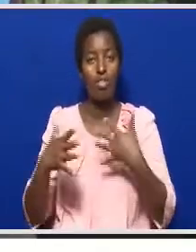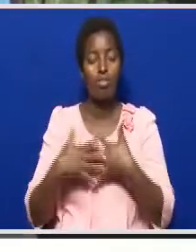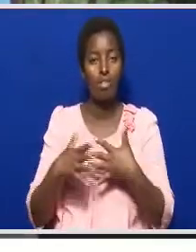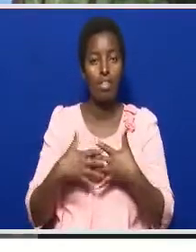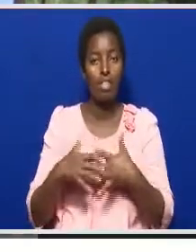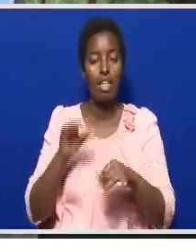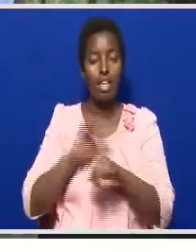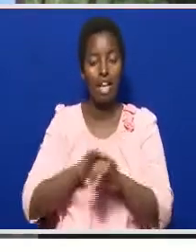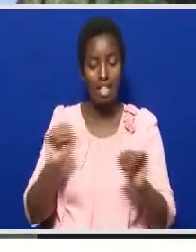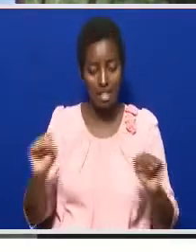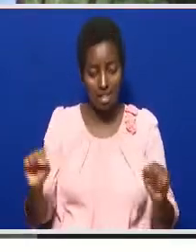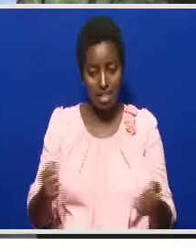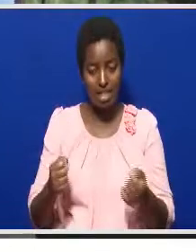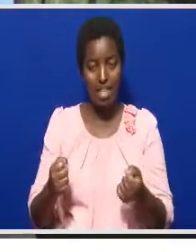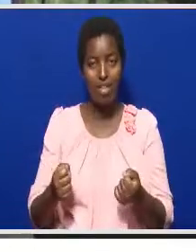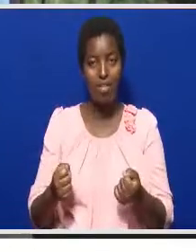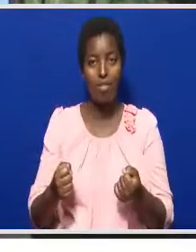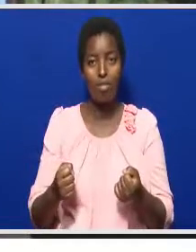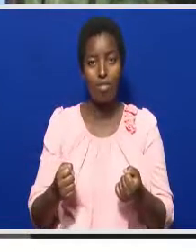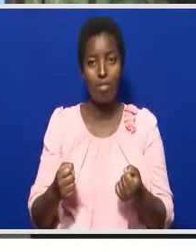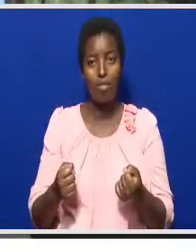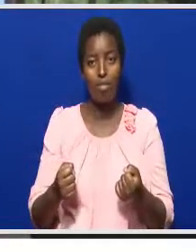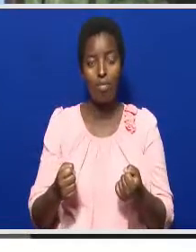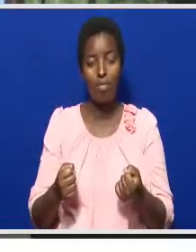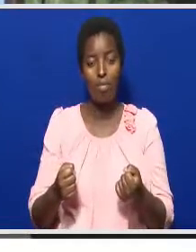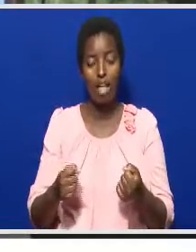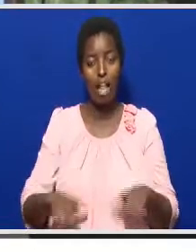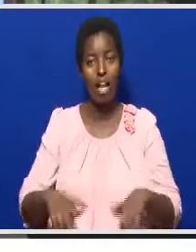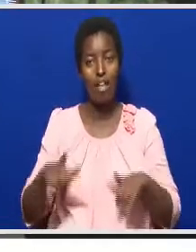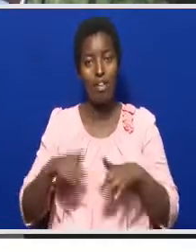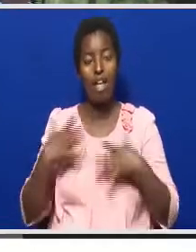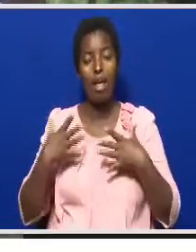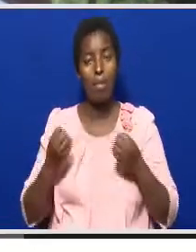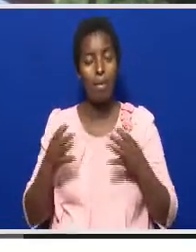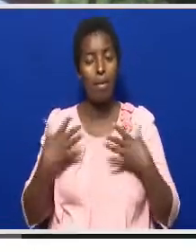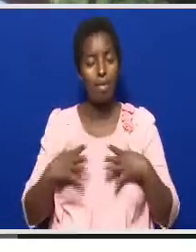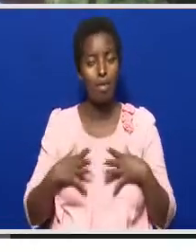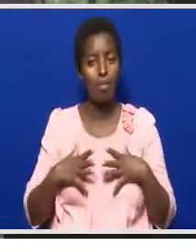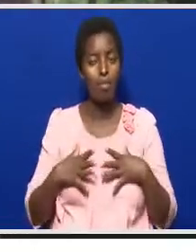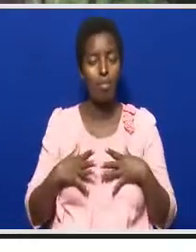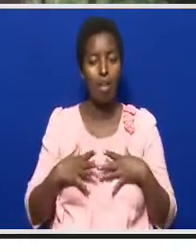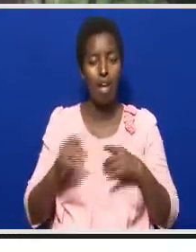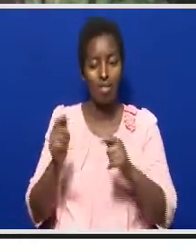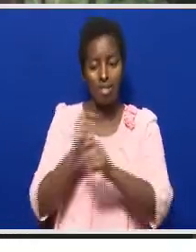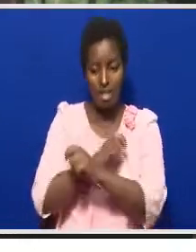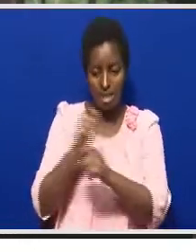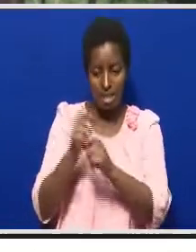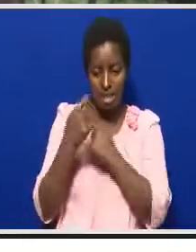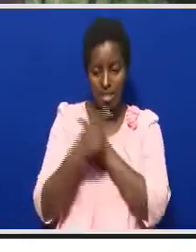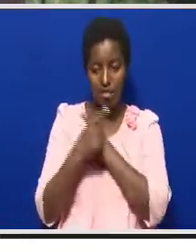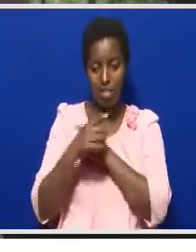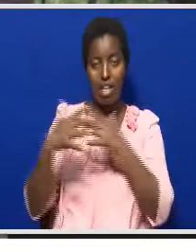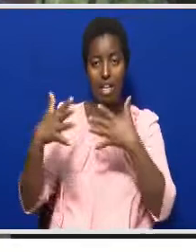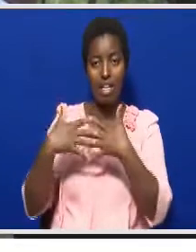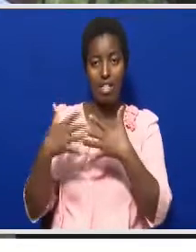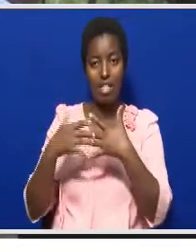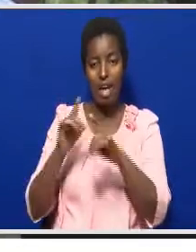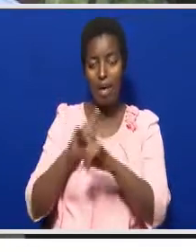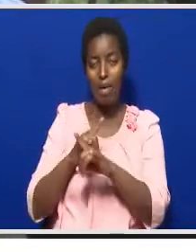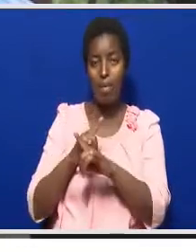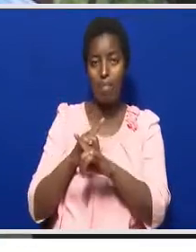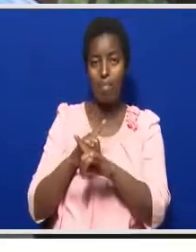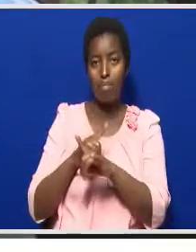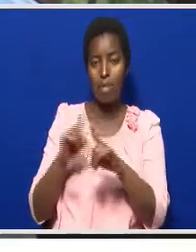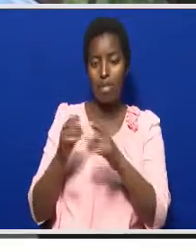landing. Kuna wengi wanaotoka gerezani huwa wamepata ujuzi mbalimbali katika magereza,